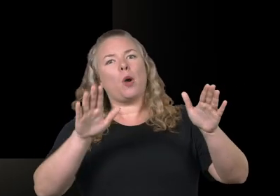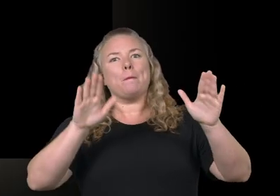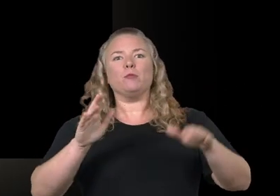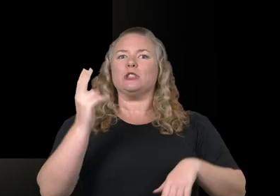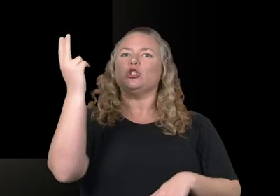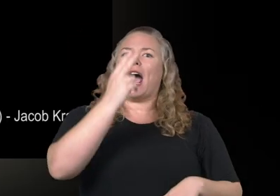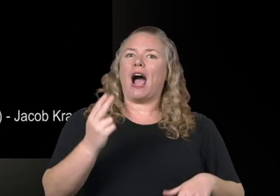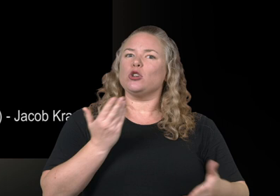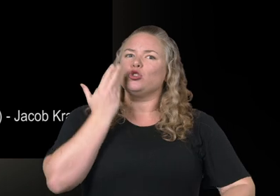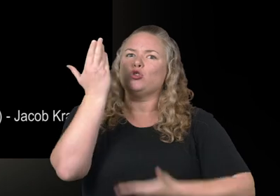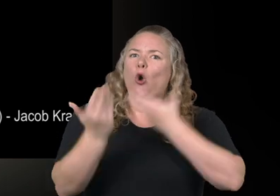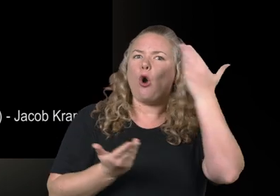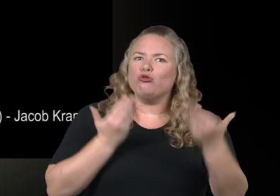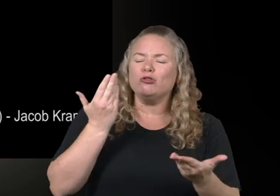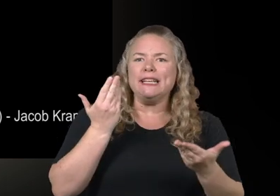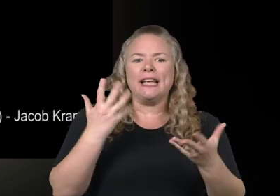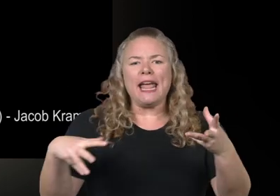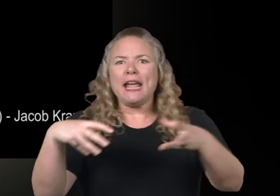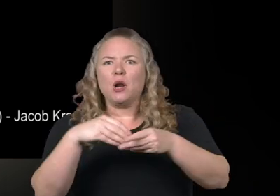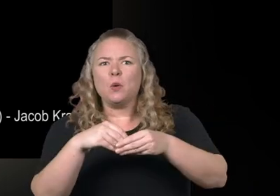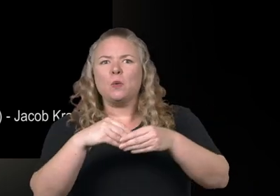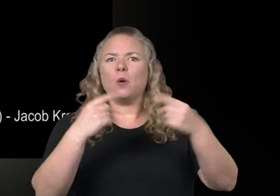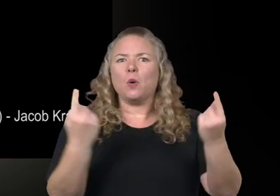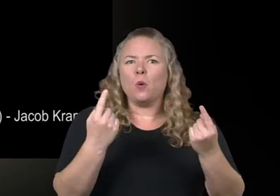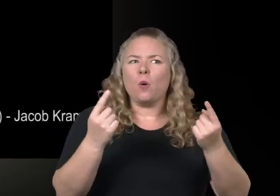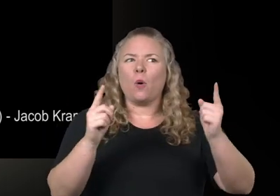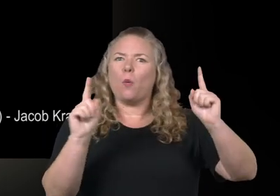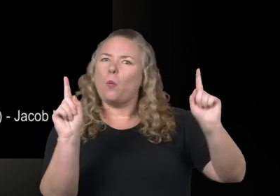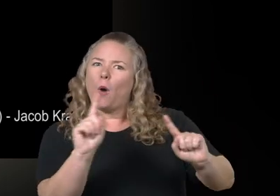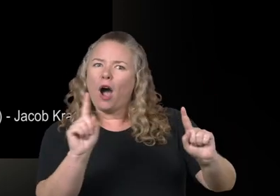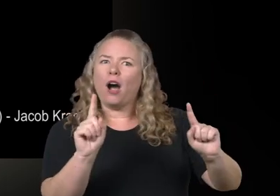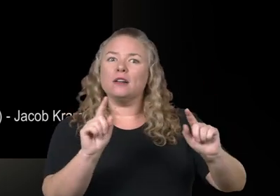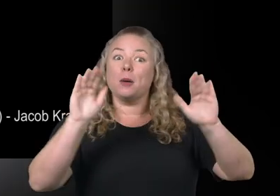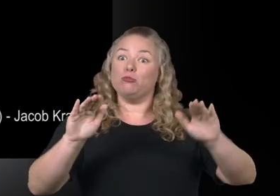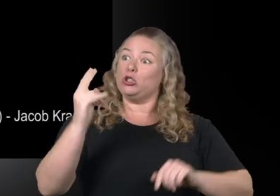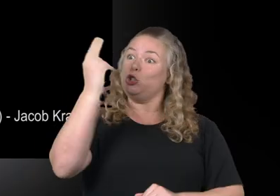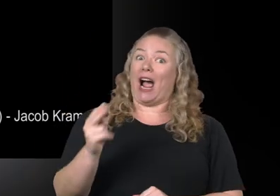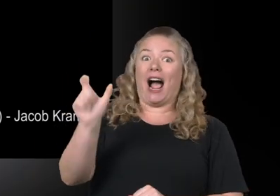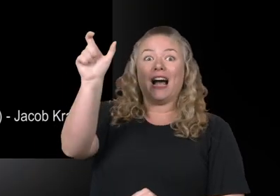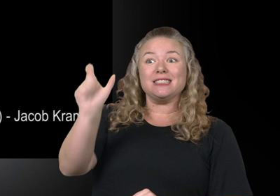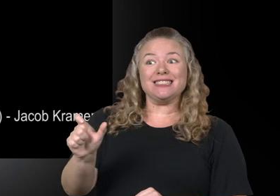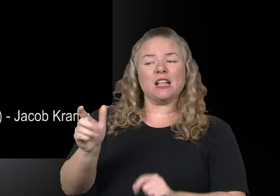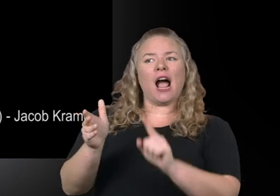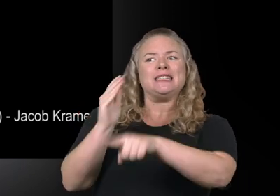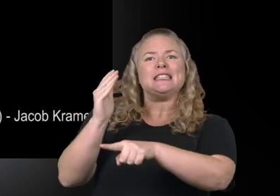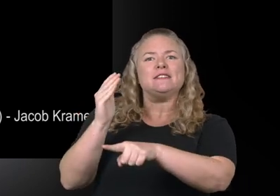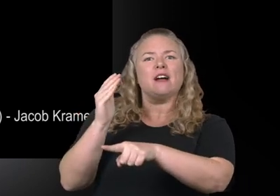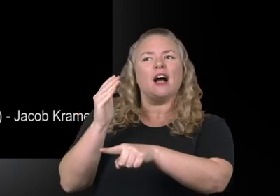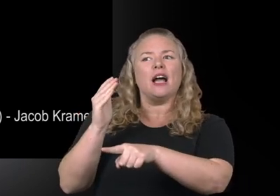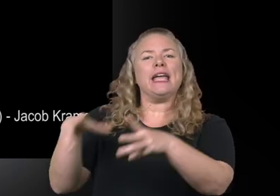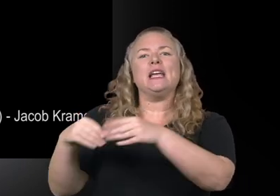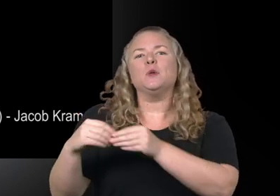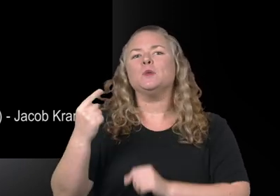with the notions of who might be included in a narrative of British art and who might be identified as a British